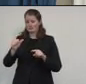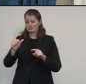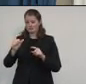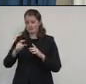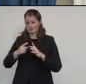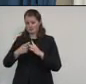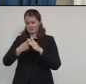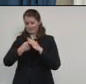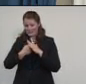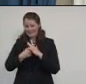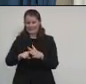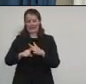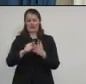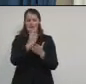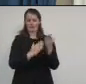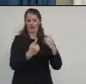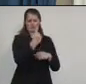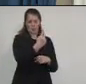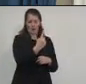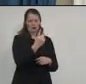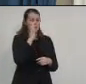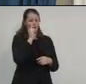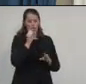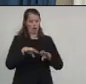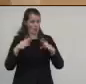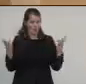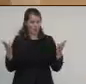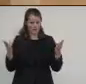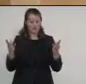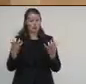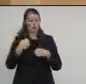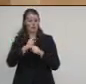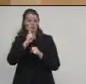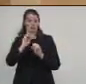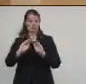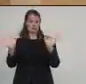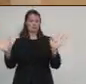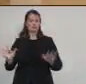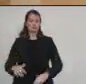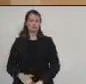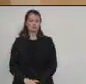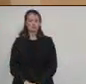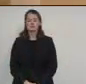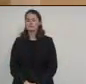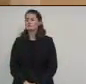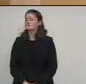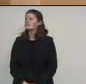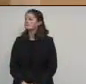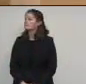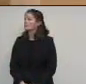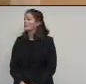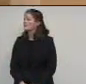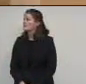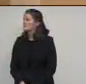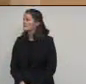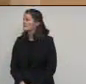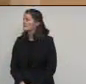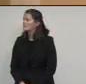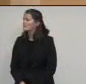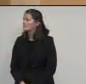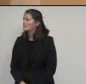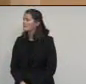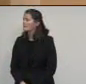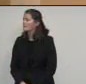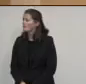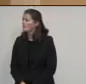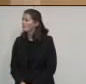one. It's more for sharing of information and best practices. And with today, you're saying counties have different problems, have different things. Do you see